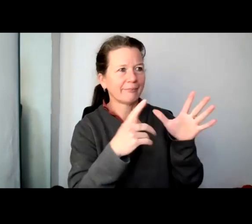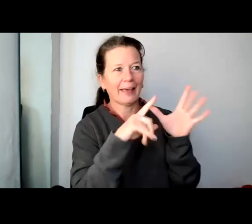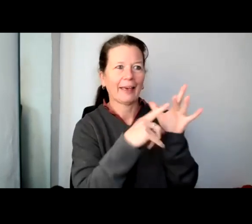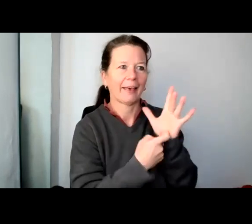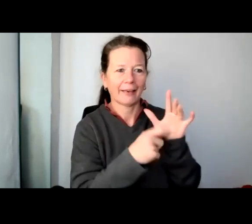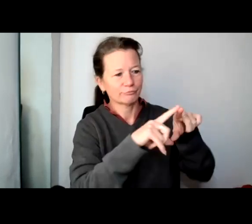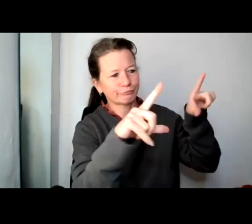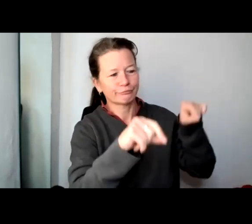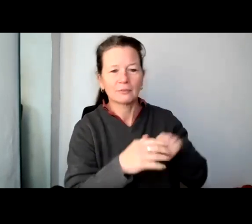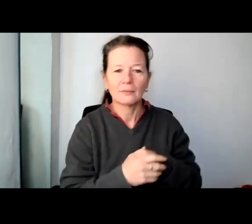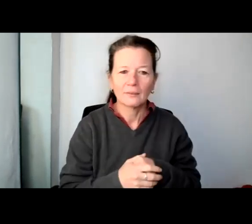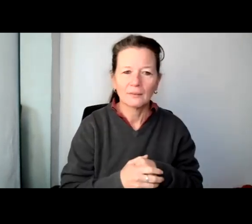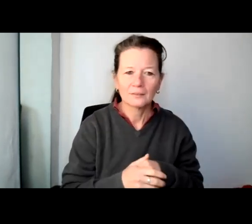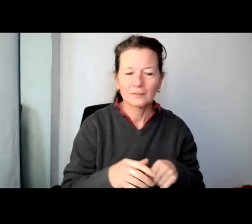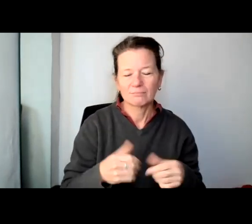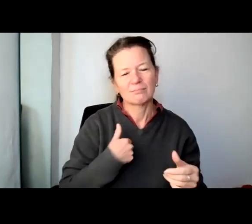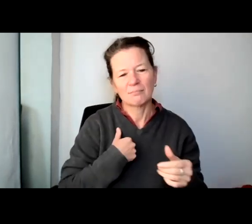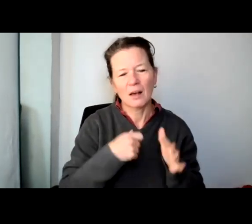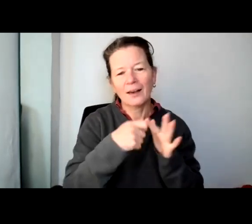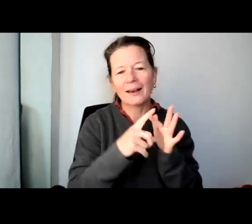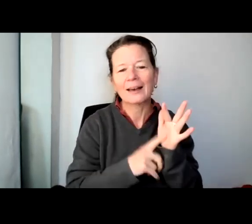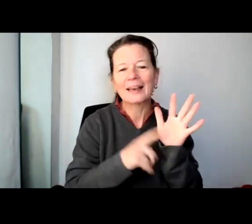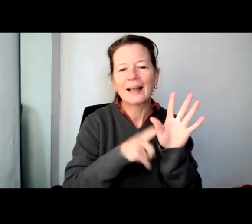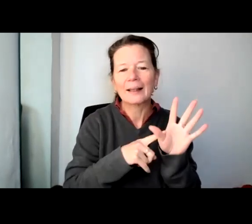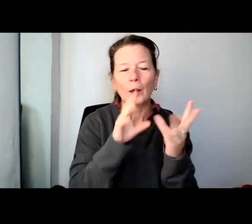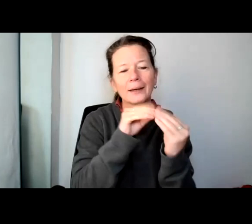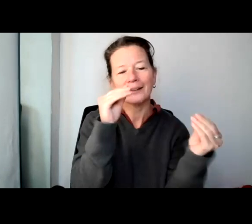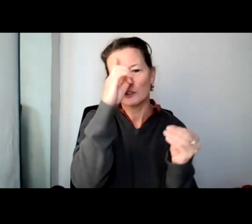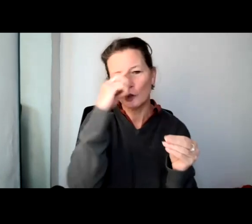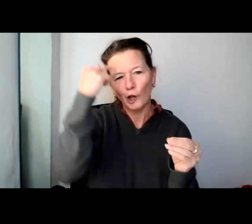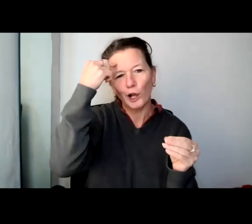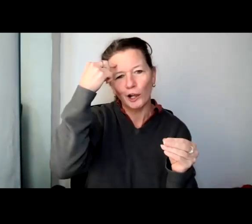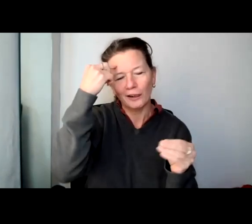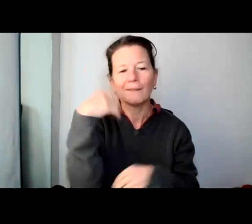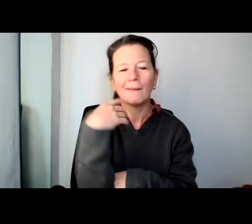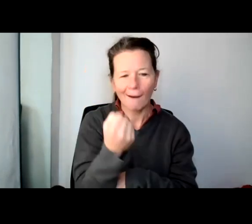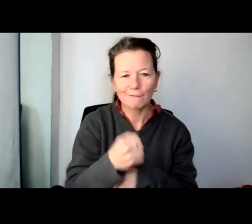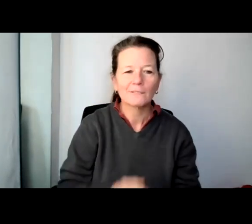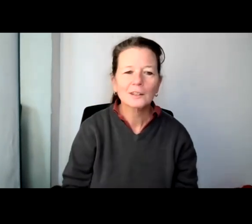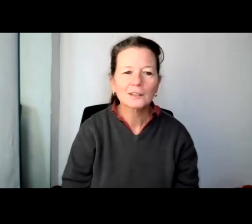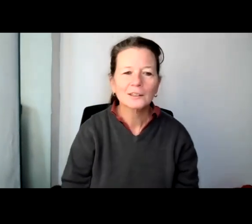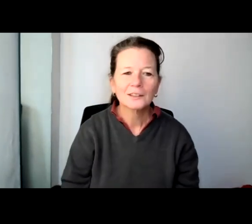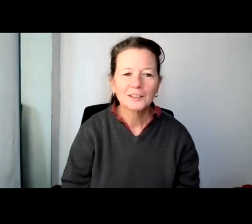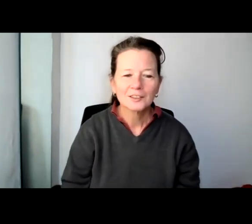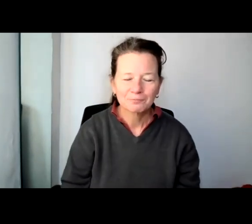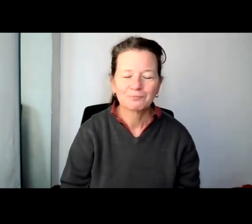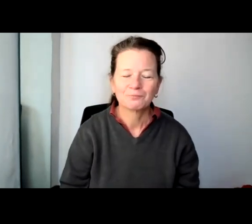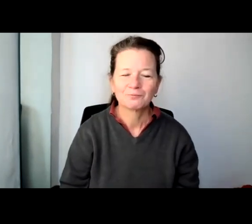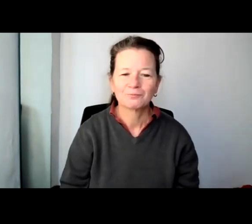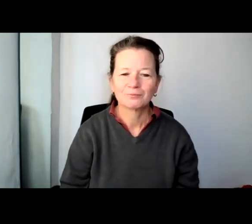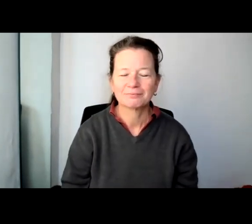it. And I've got my little Kelly Curl kiss, me Kelly Curl right down my forehead